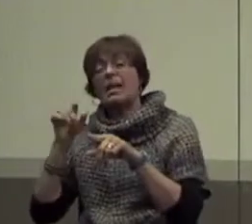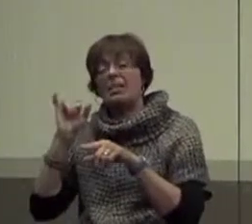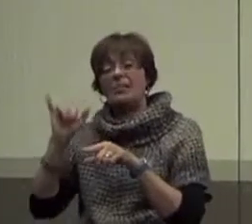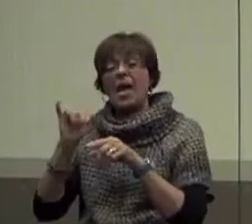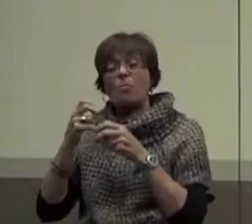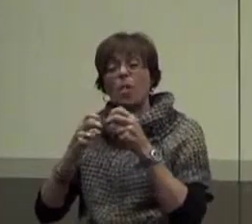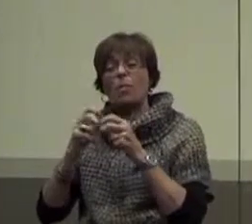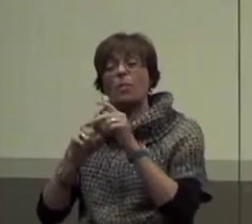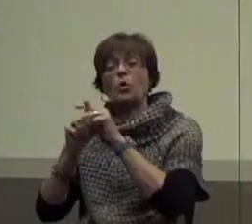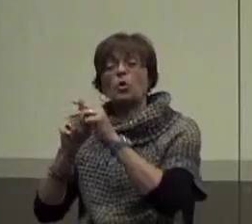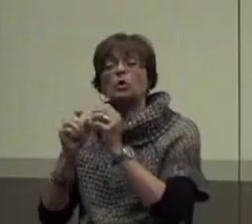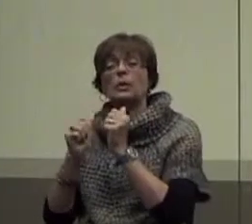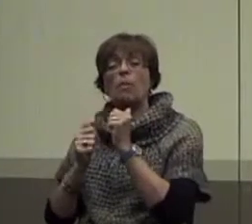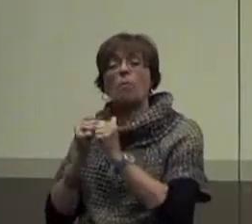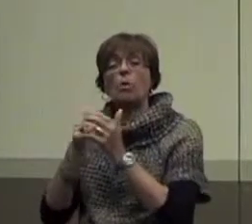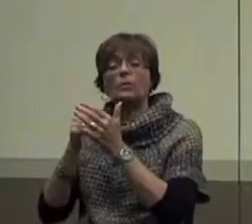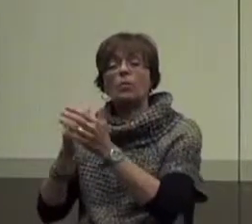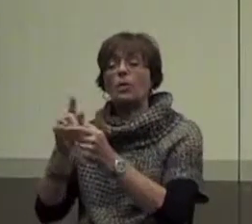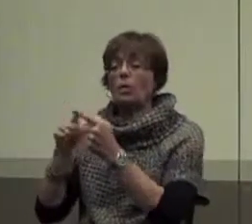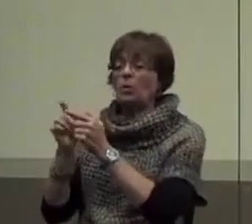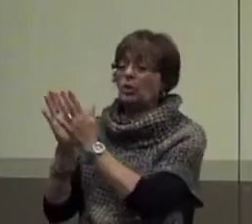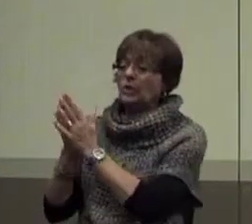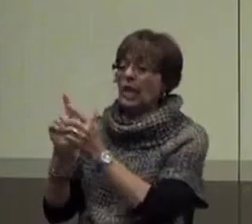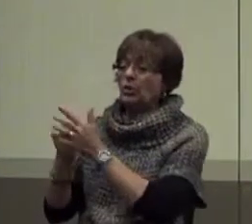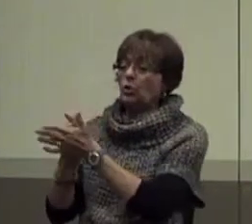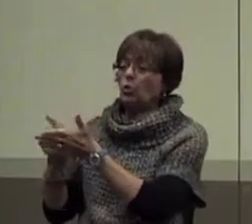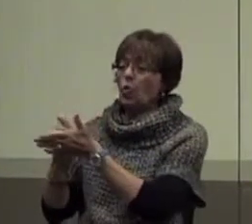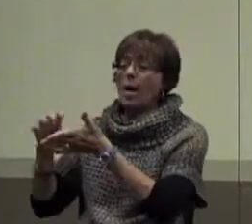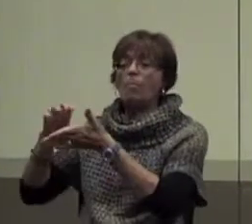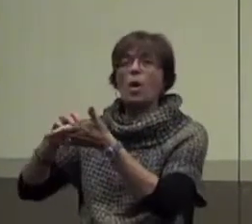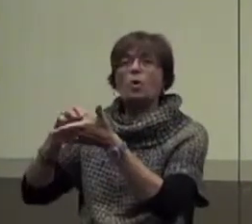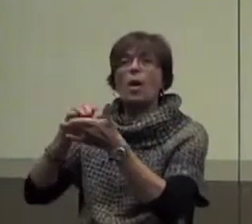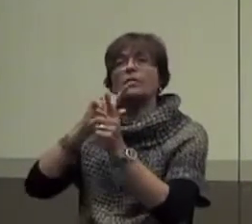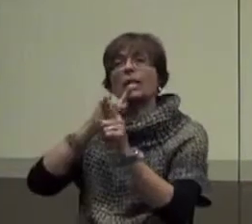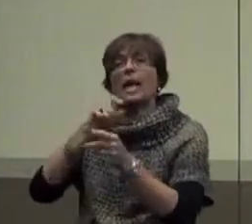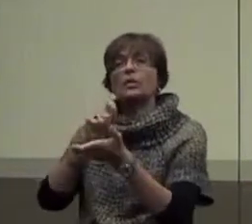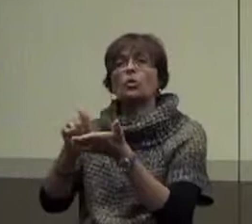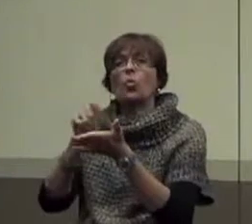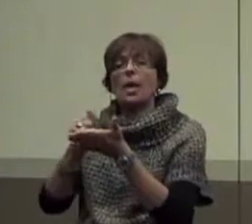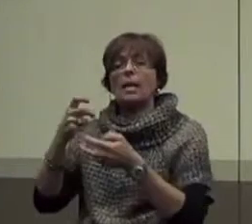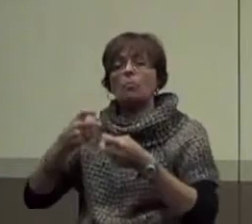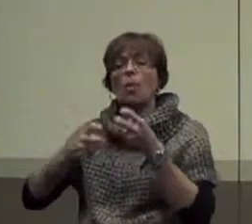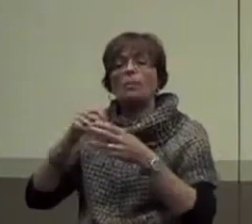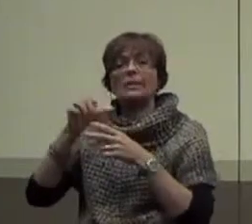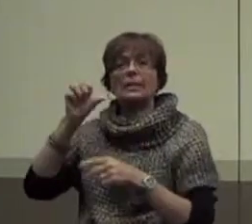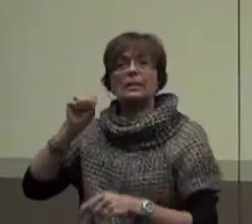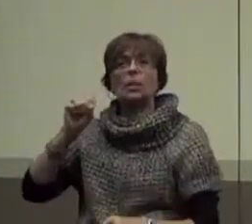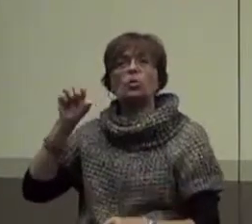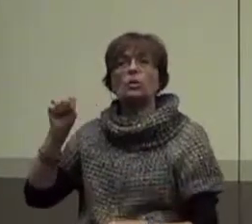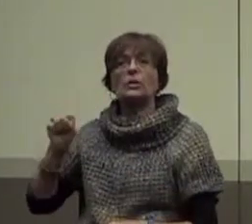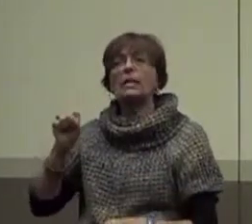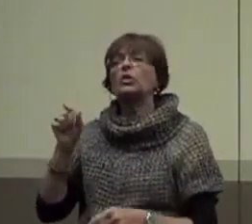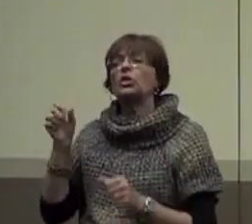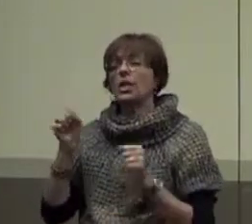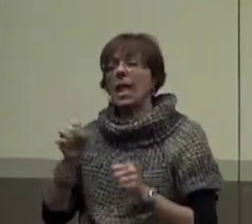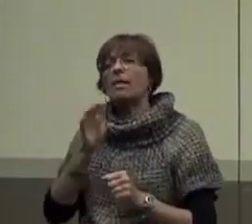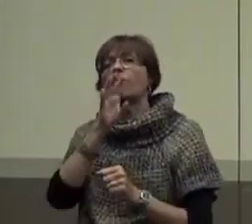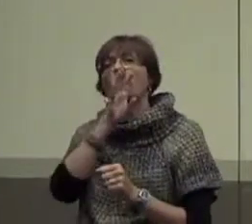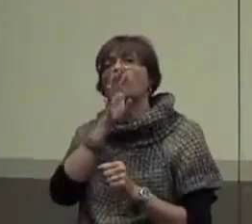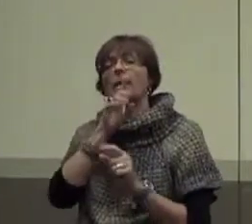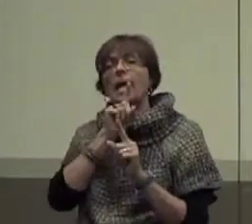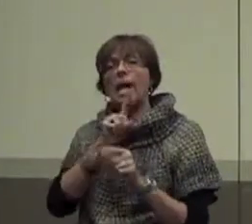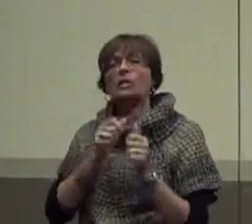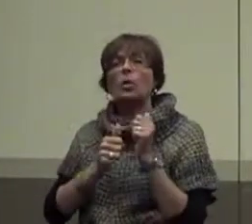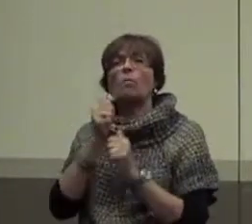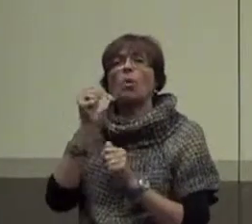occurs most frequently when Morgan is asked to write paragraphs to answer writing prompts in social studies. Morgan can verbally answer most